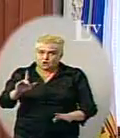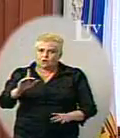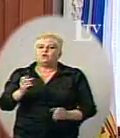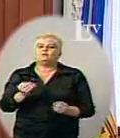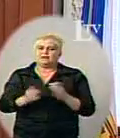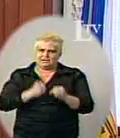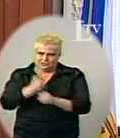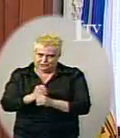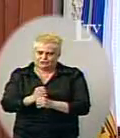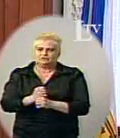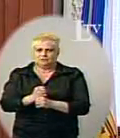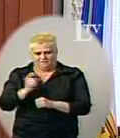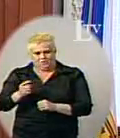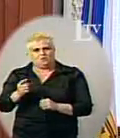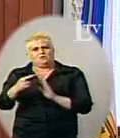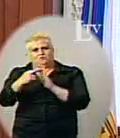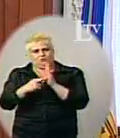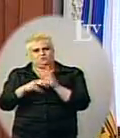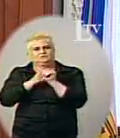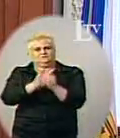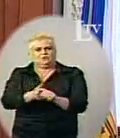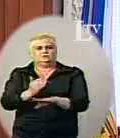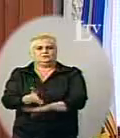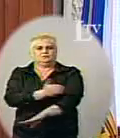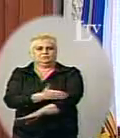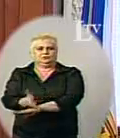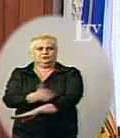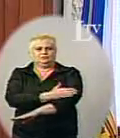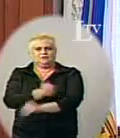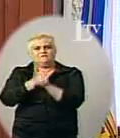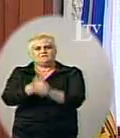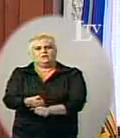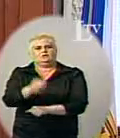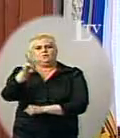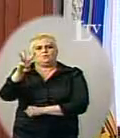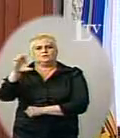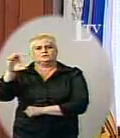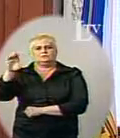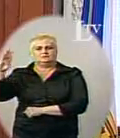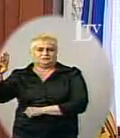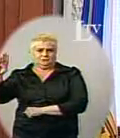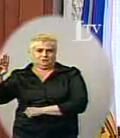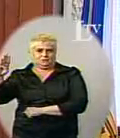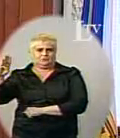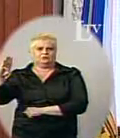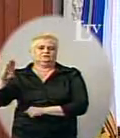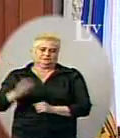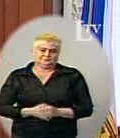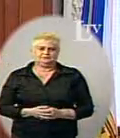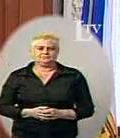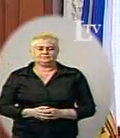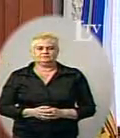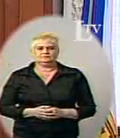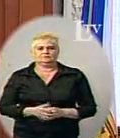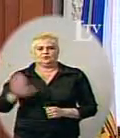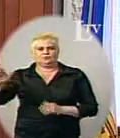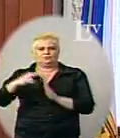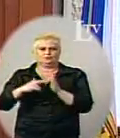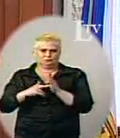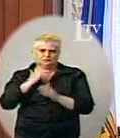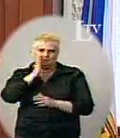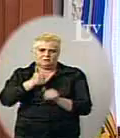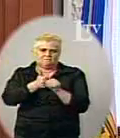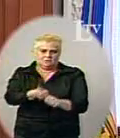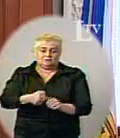of regulatory improvements developed by the Workers' Compensating Board and its stakeholders. And